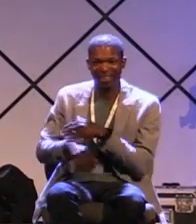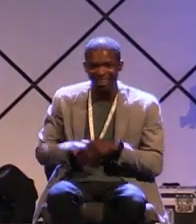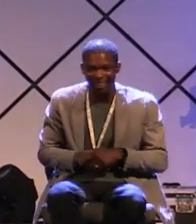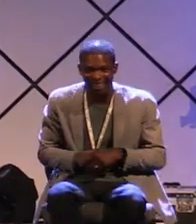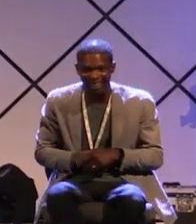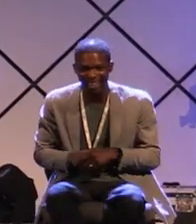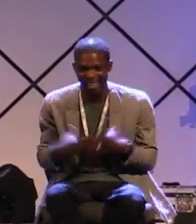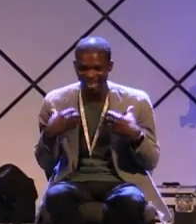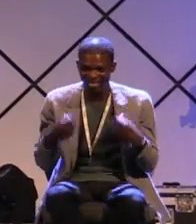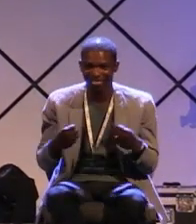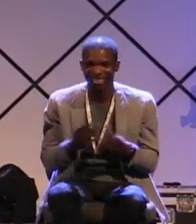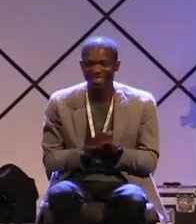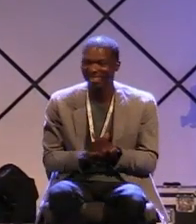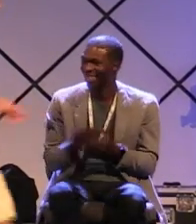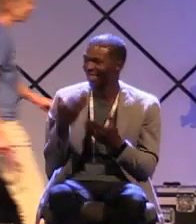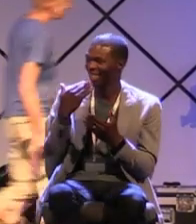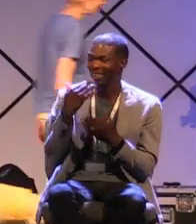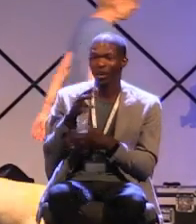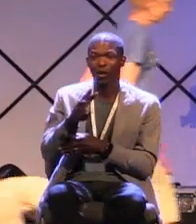Wendy.